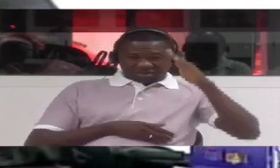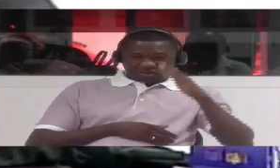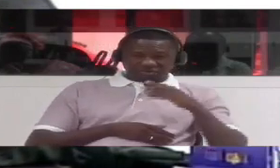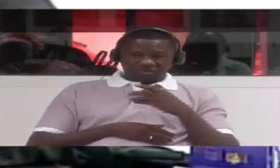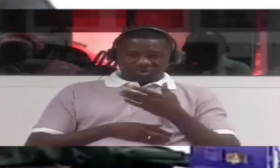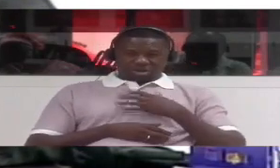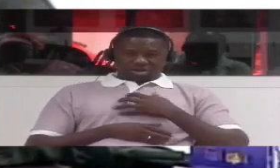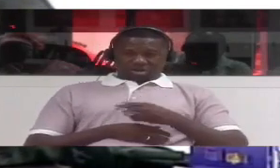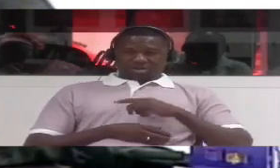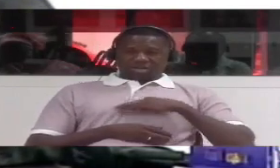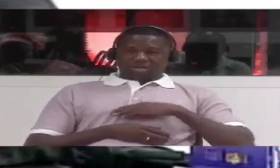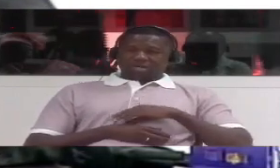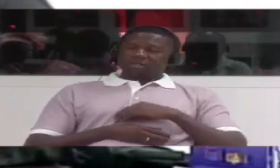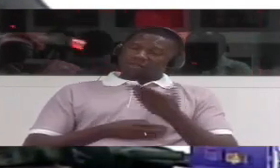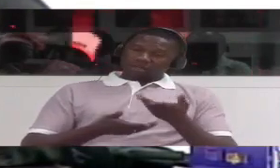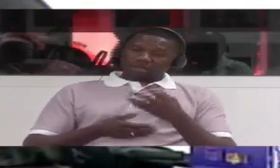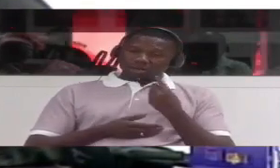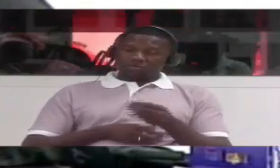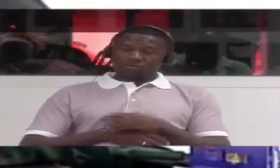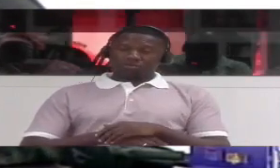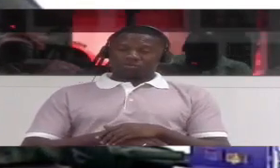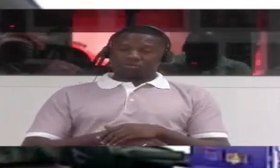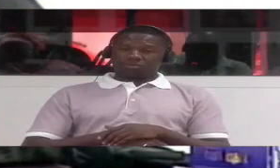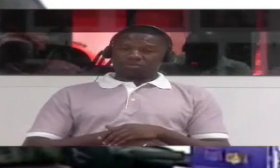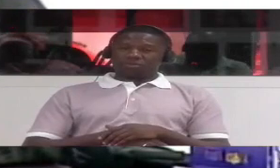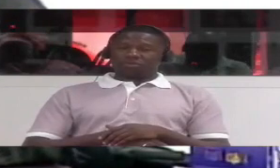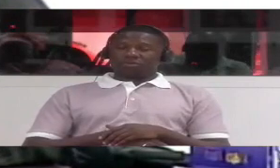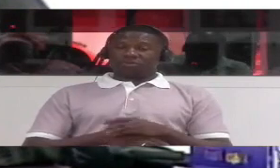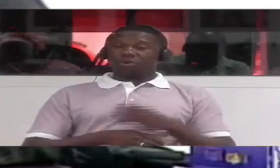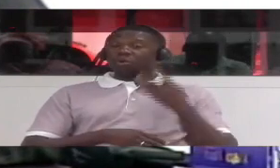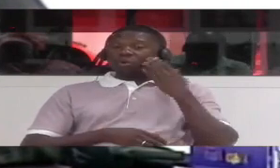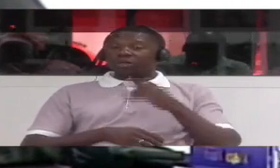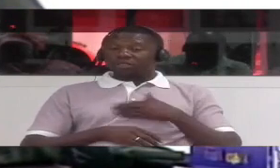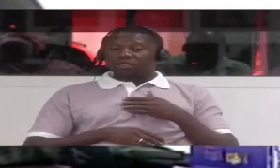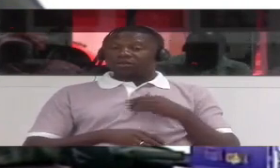Whenever the phone vibrates, because I think I've never had it ring.